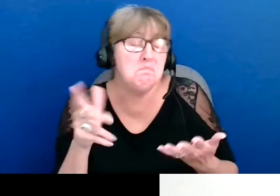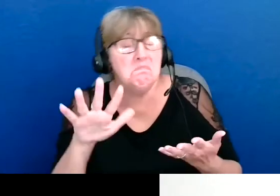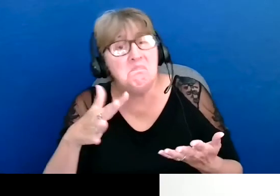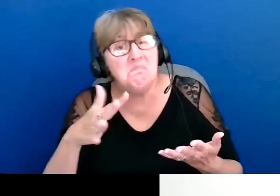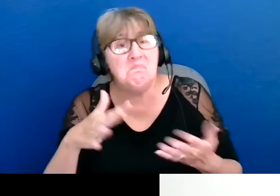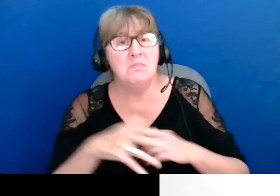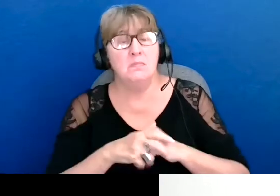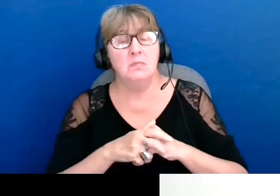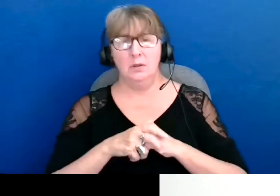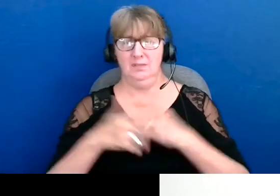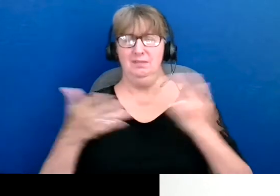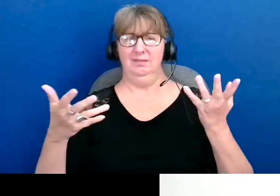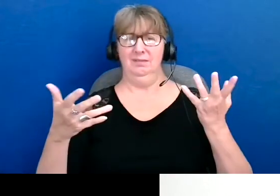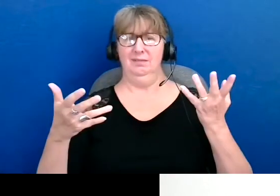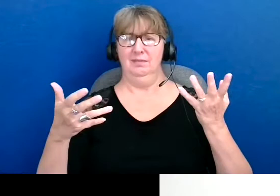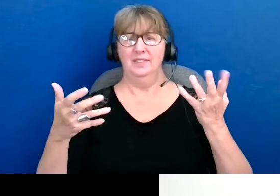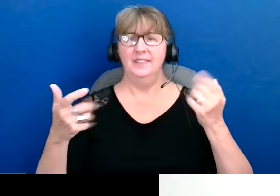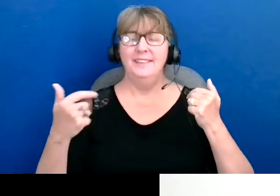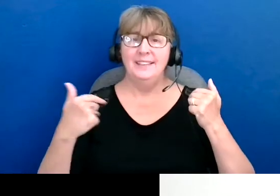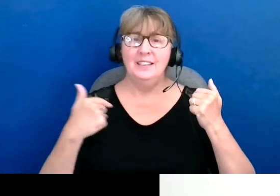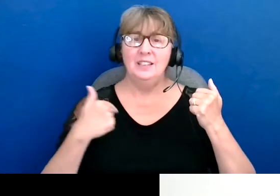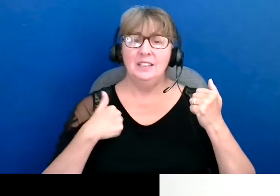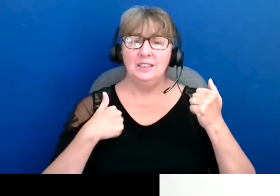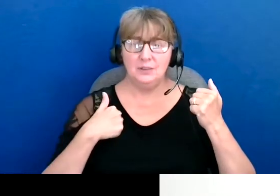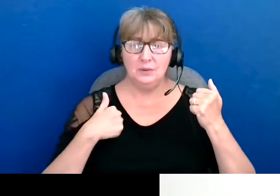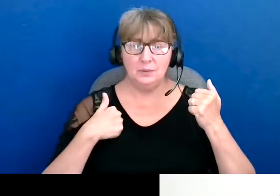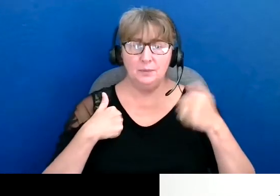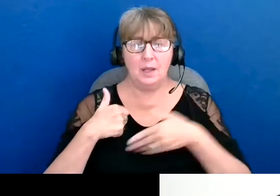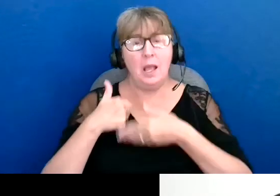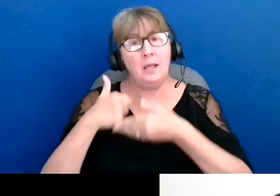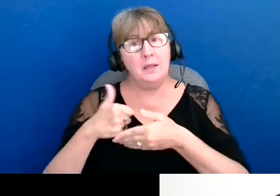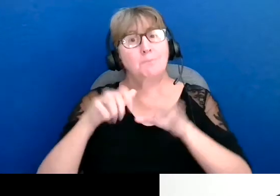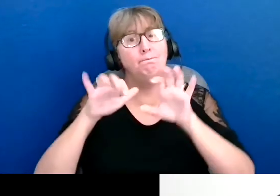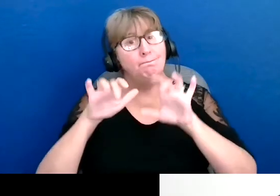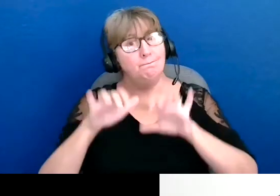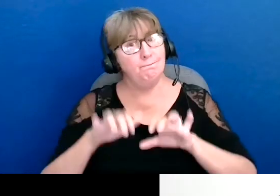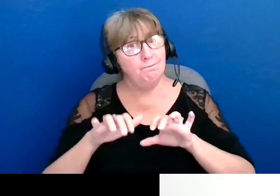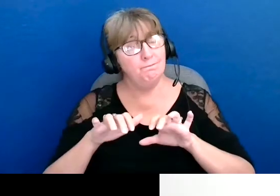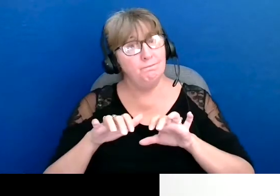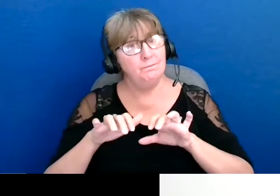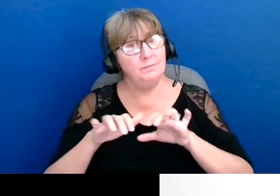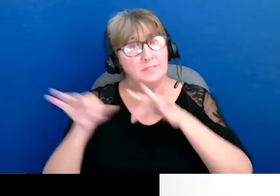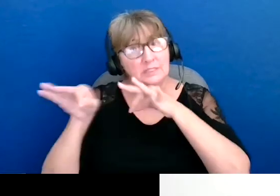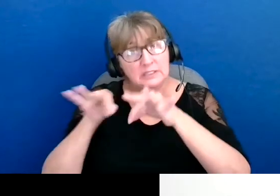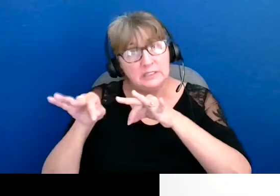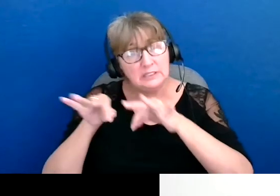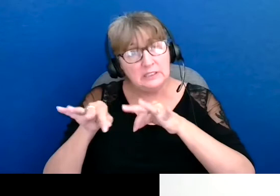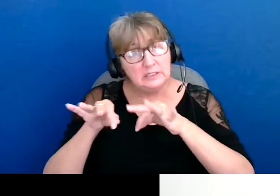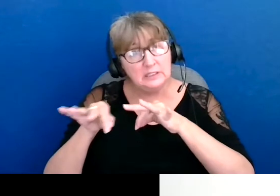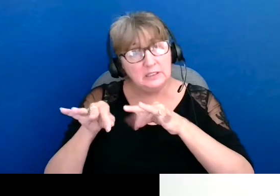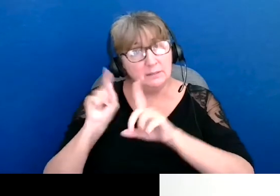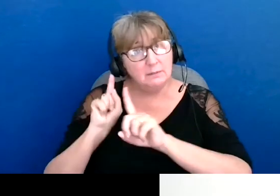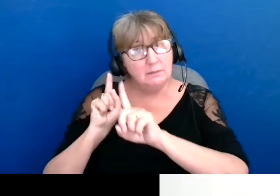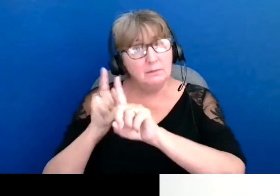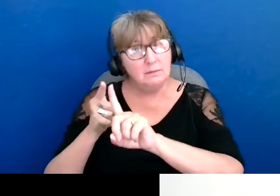So I helped write a brief, which is kind of like an essay arguing a point. And